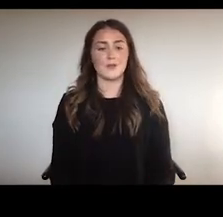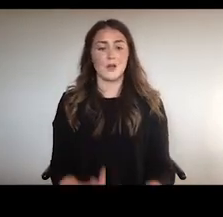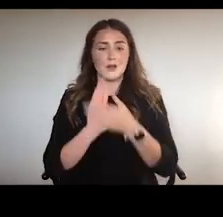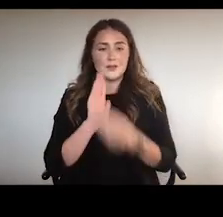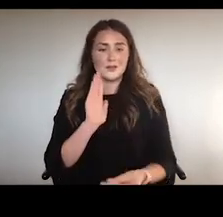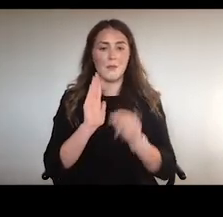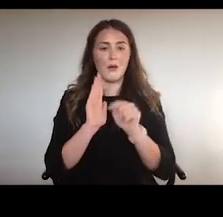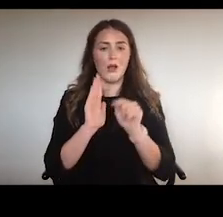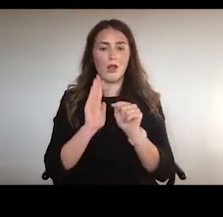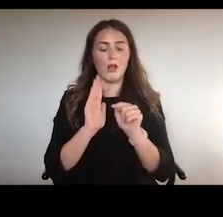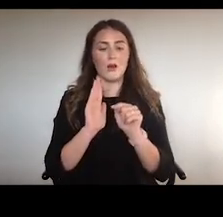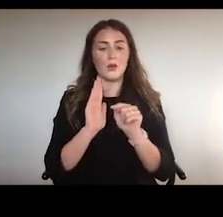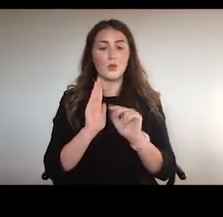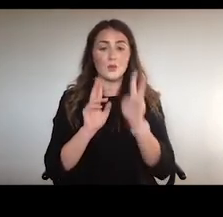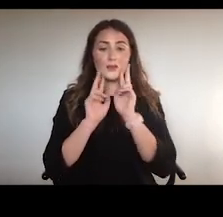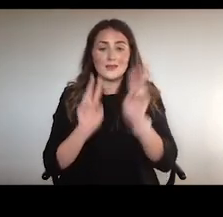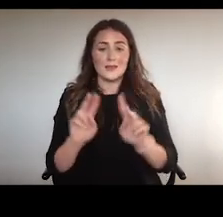road.